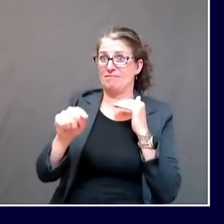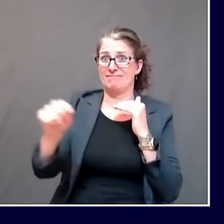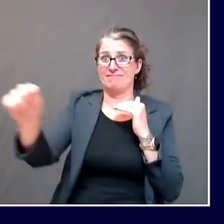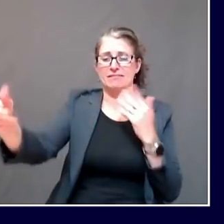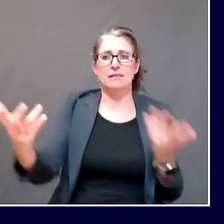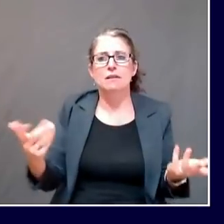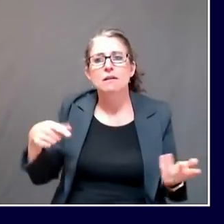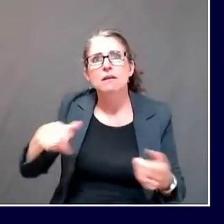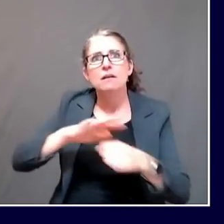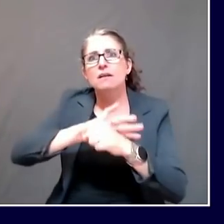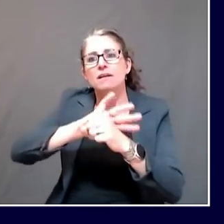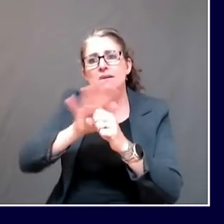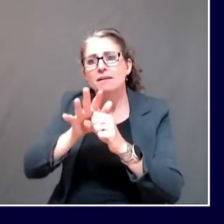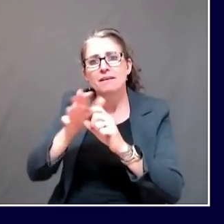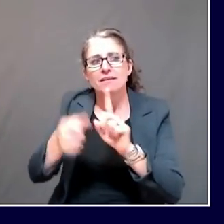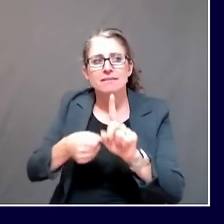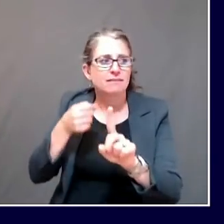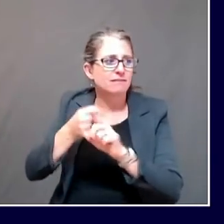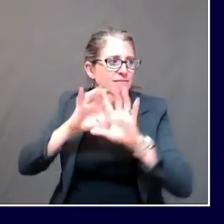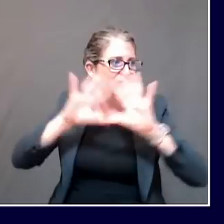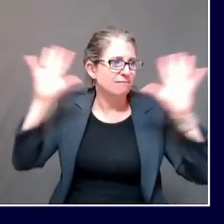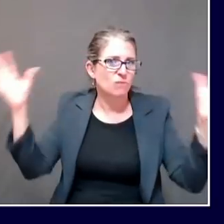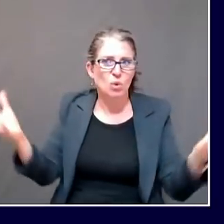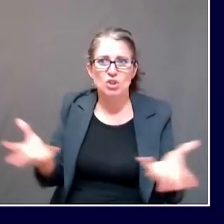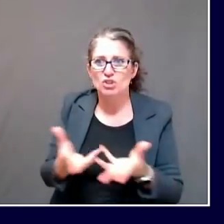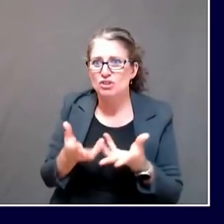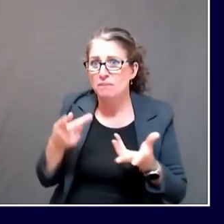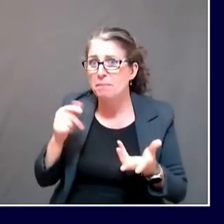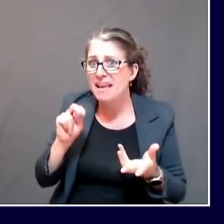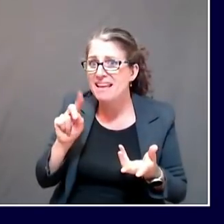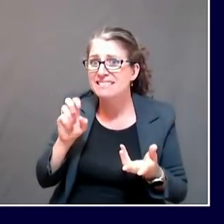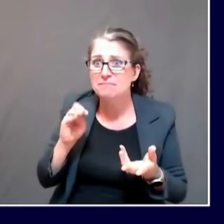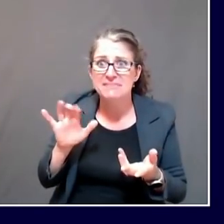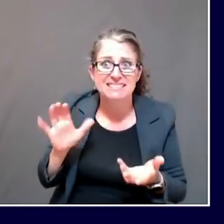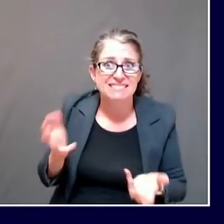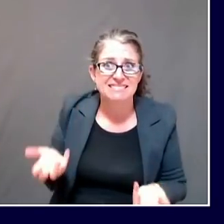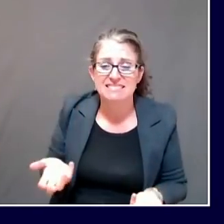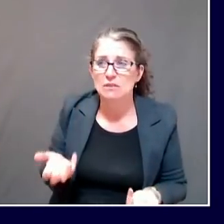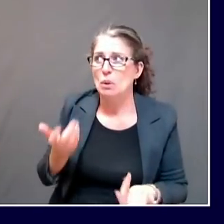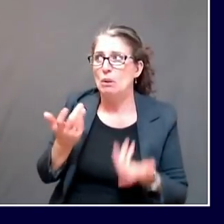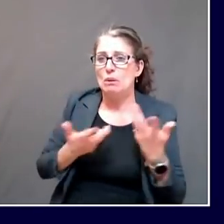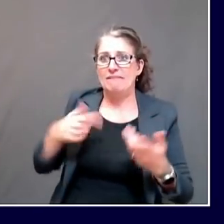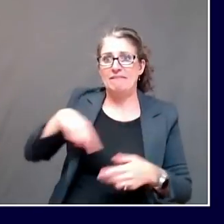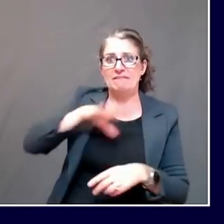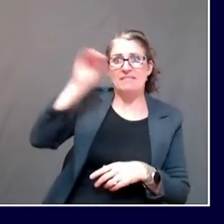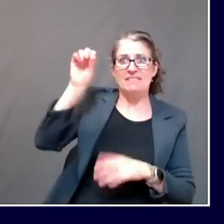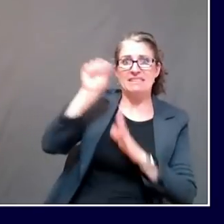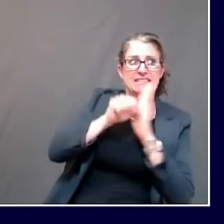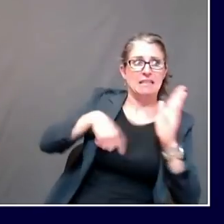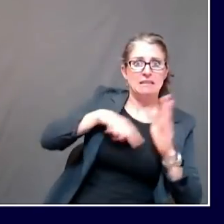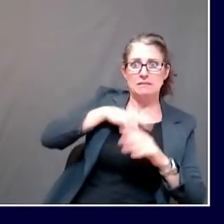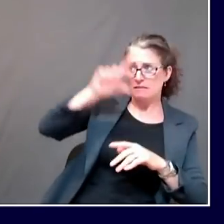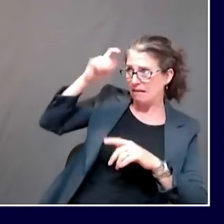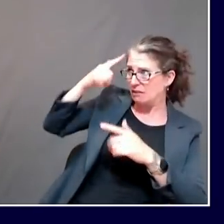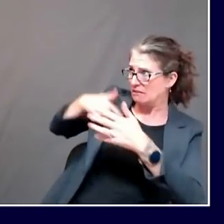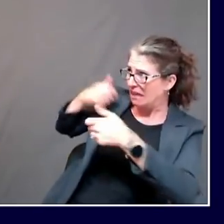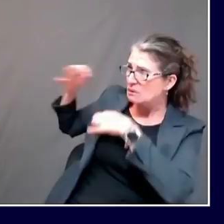are deliberating on, as I understand it, this week and next week, and then looking at our FY21